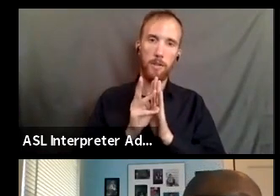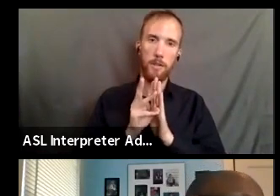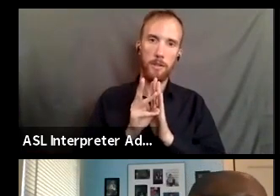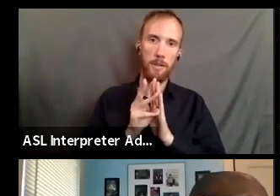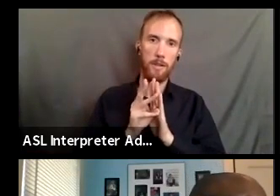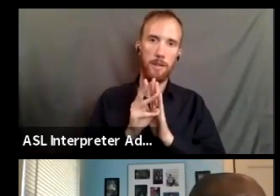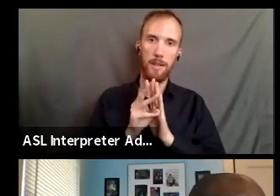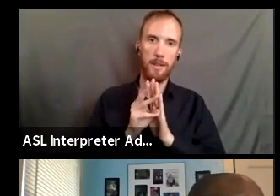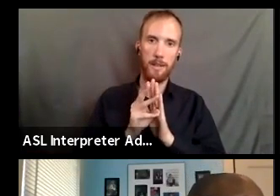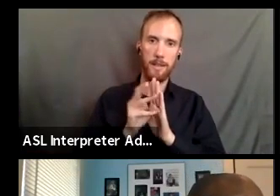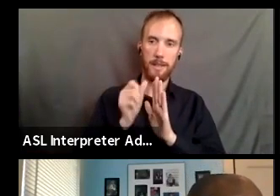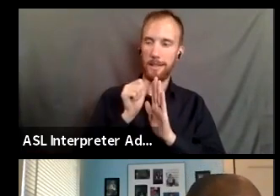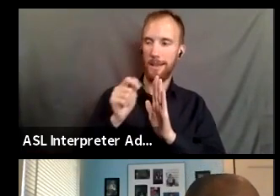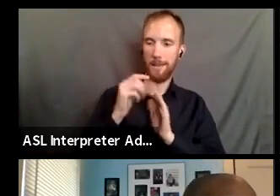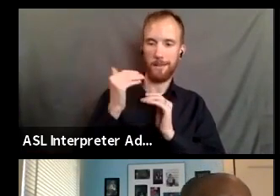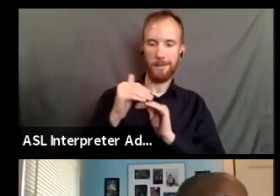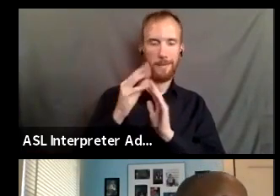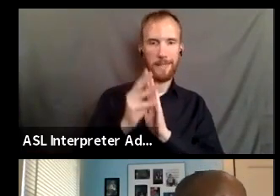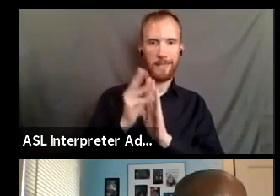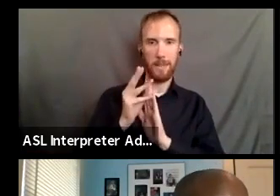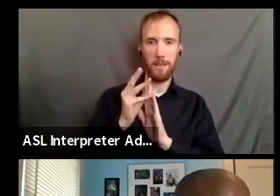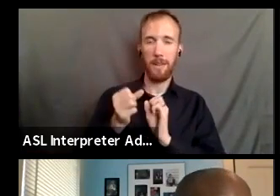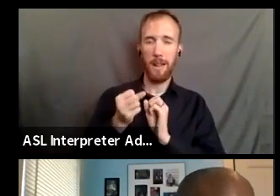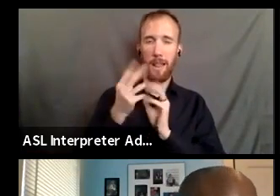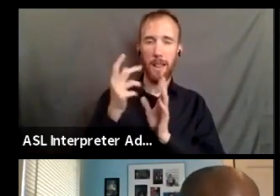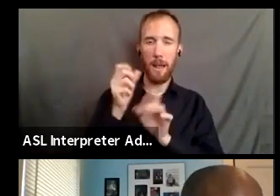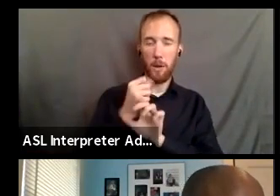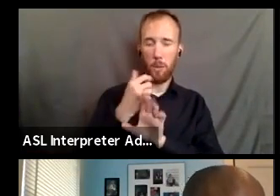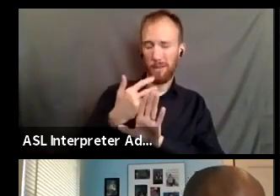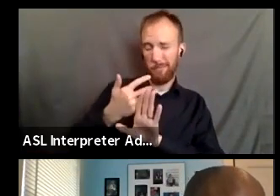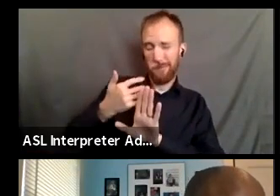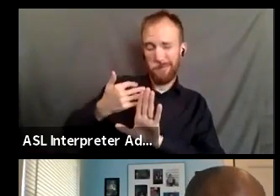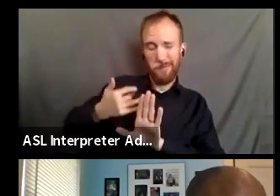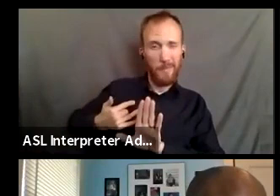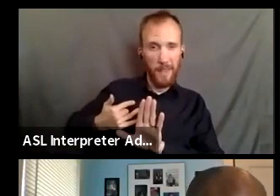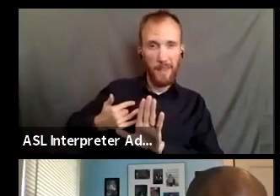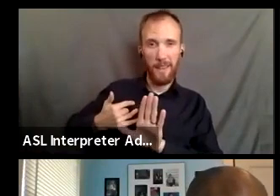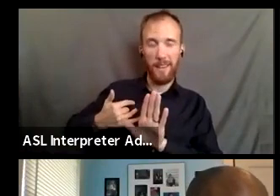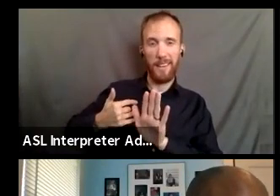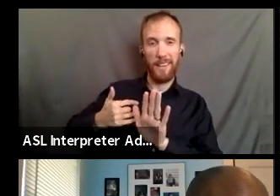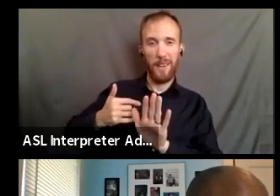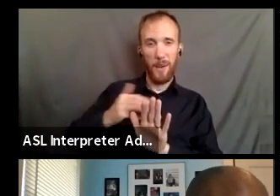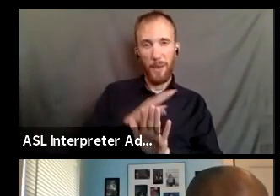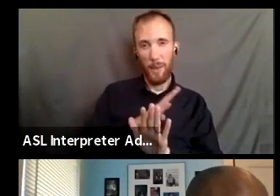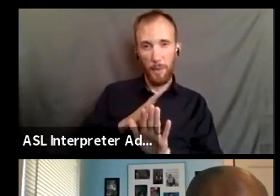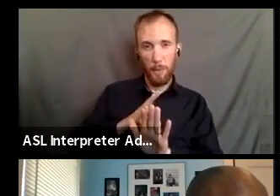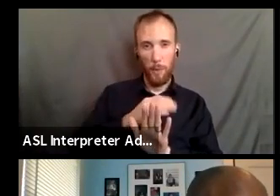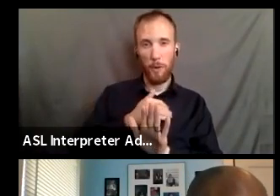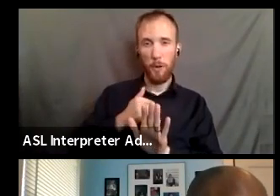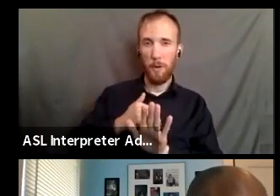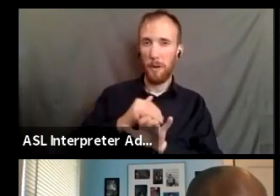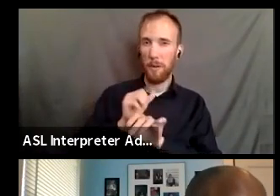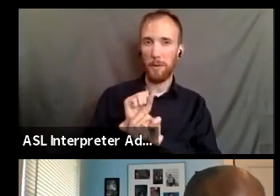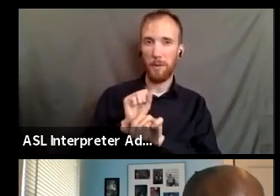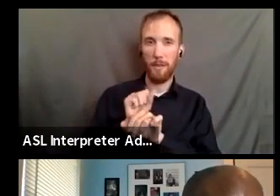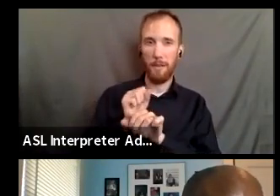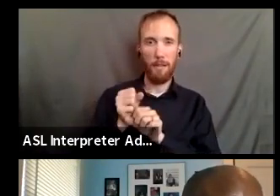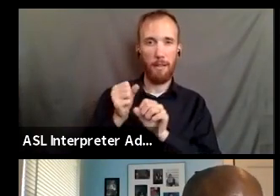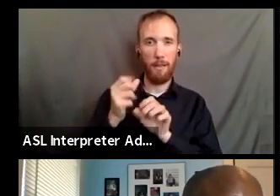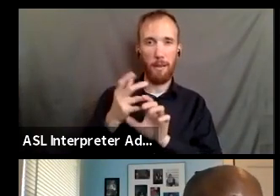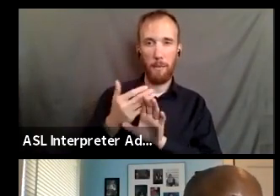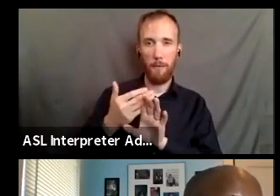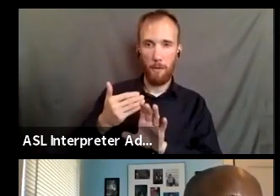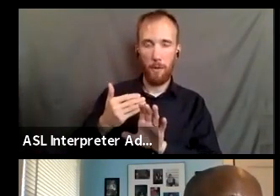into all this prior to the board meeting on the part of board members um and you